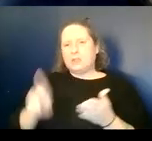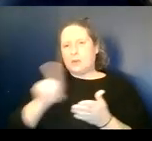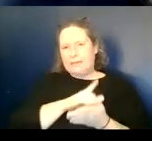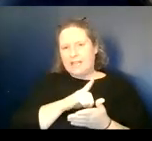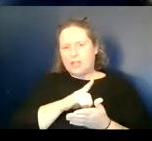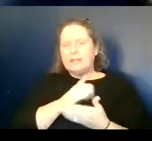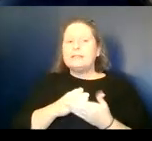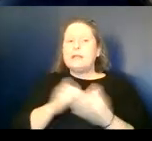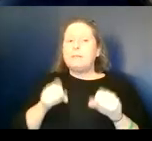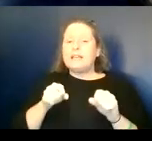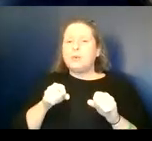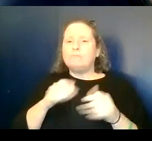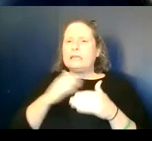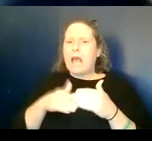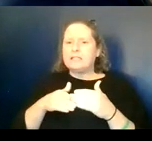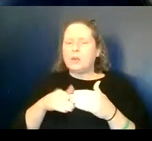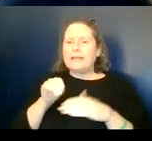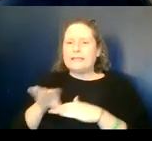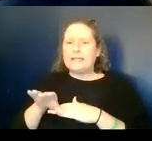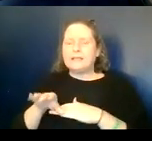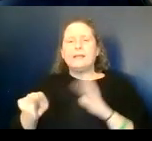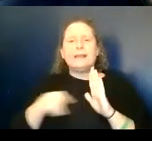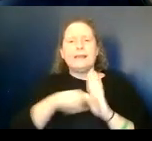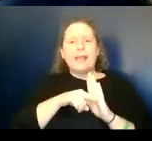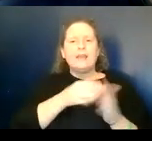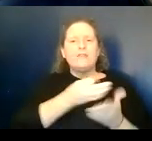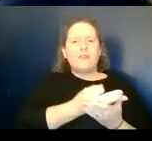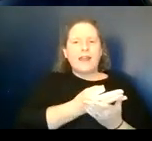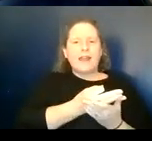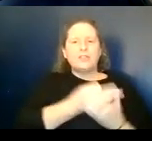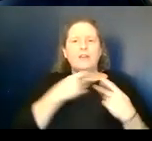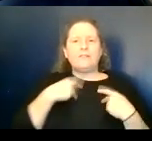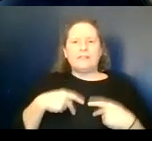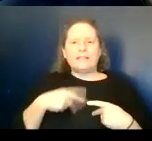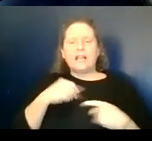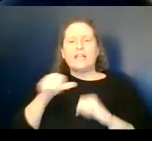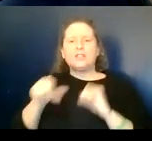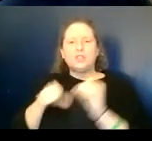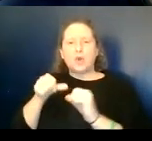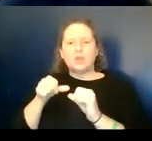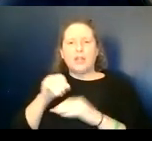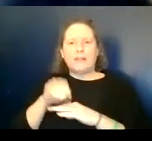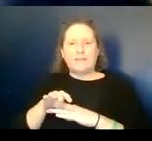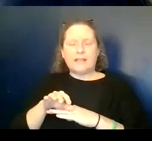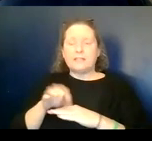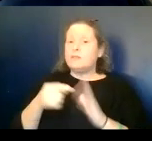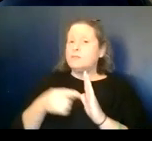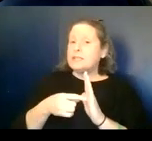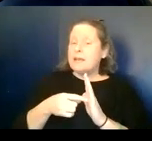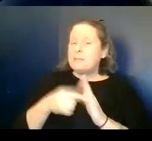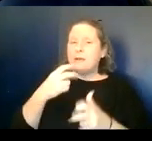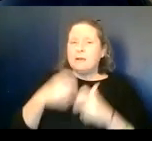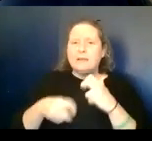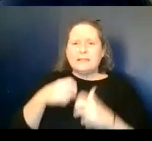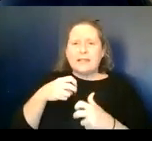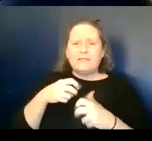abuse are negative financial, physical, and social effects, such as difficulty seeking and maintaining